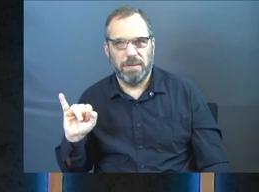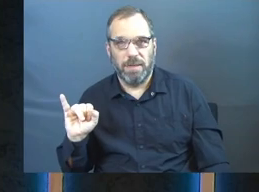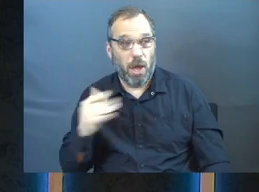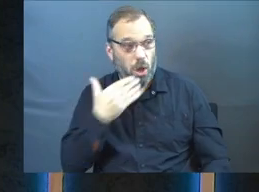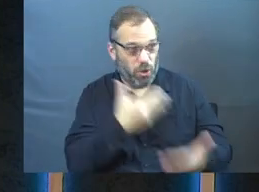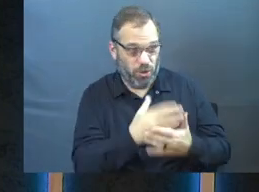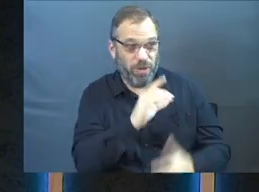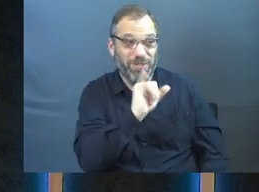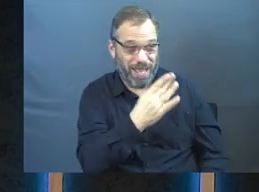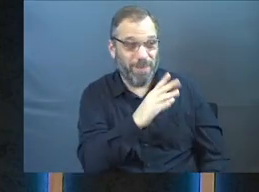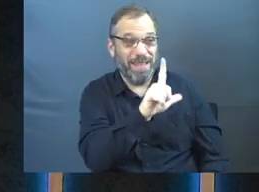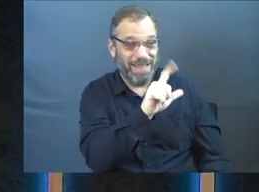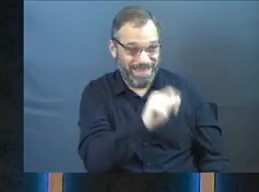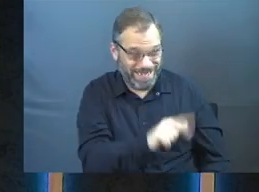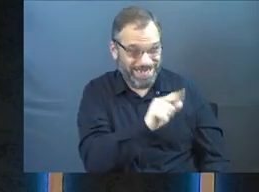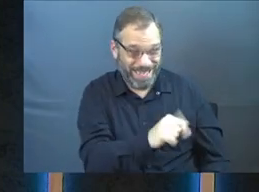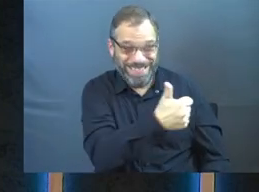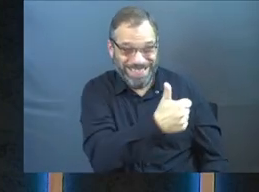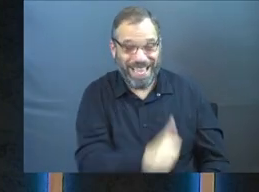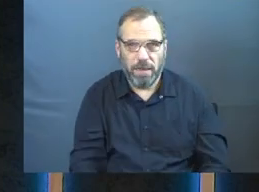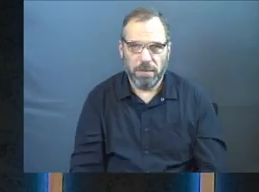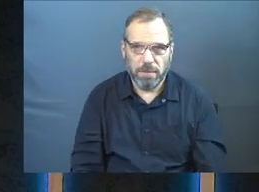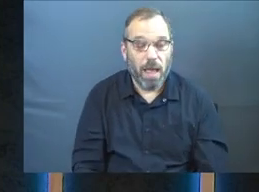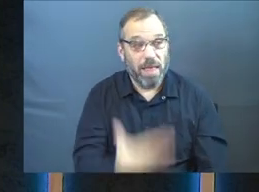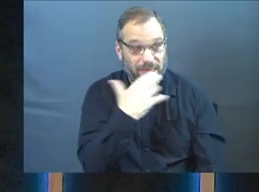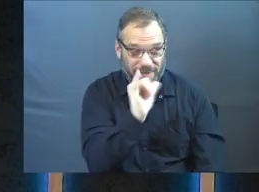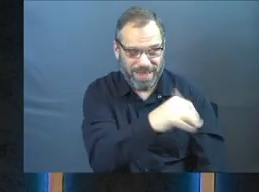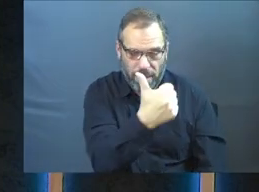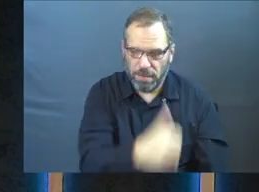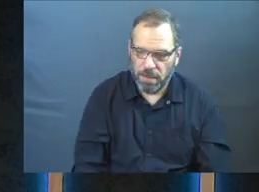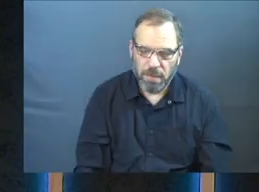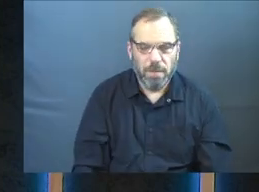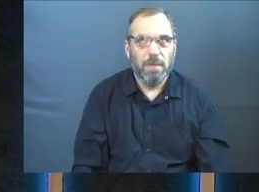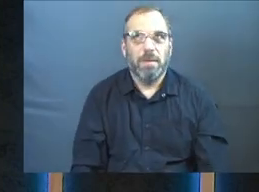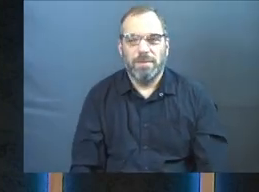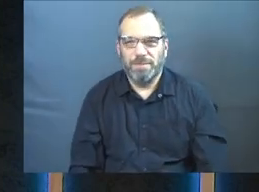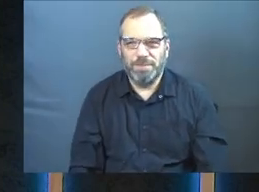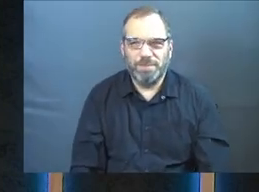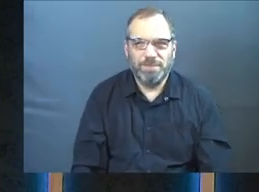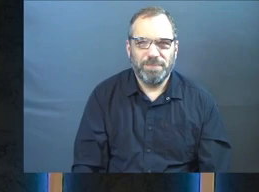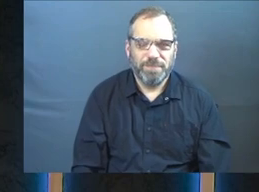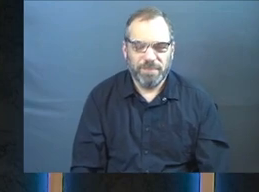Good job, Linda. That's right. Thank you for that.